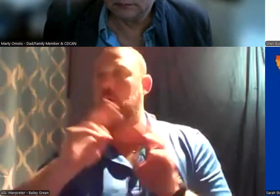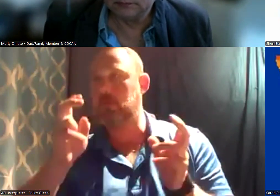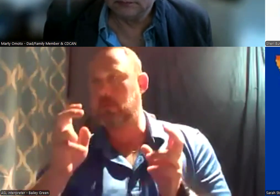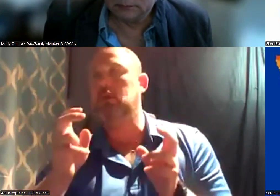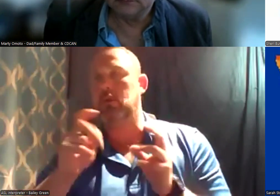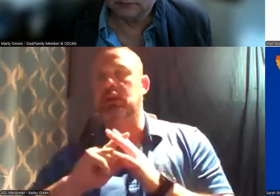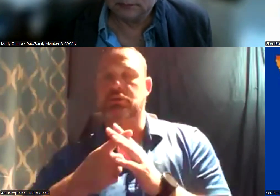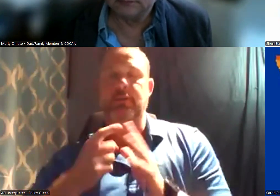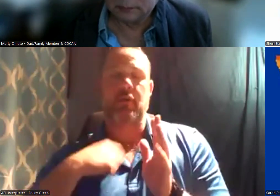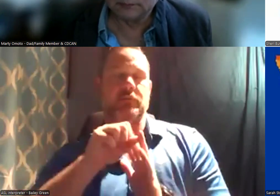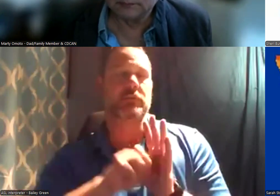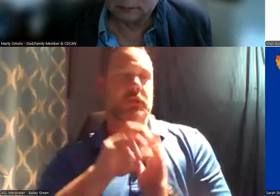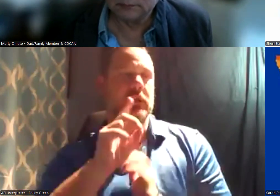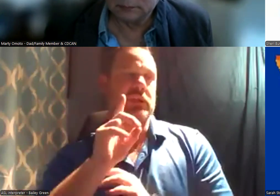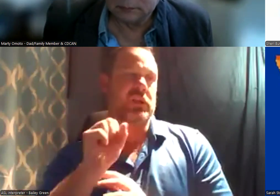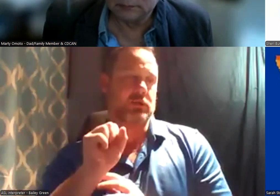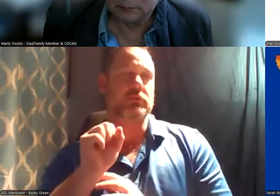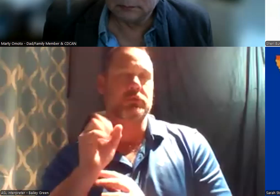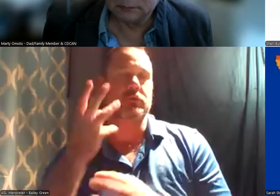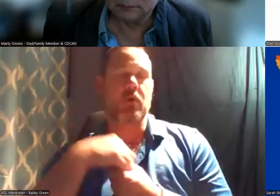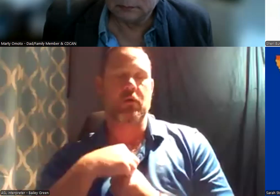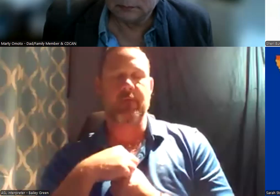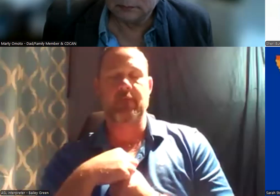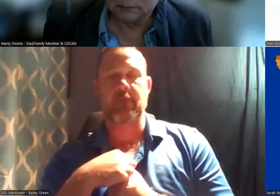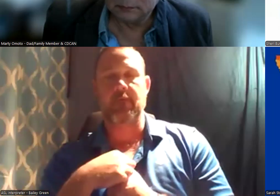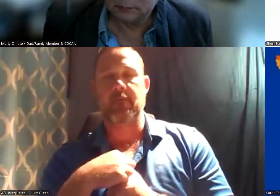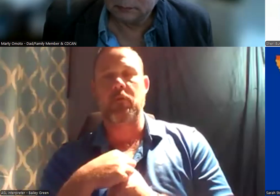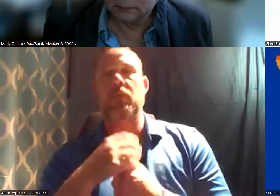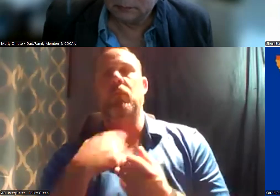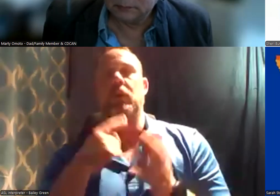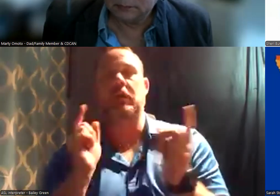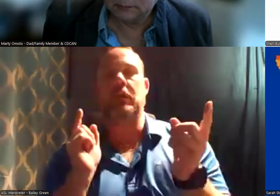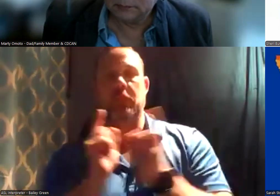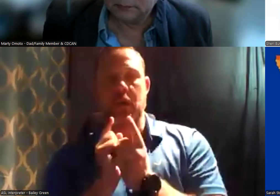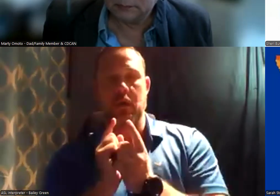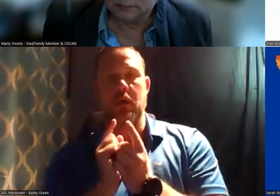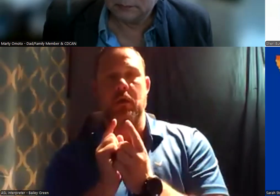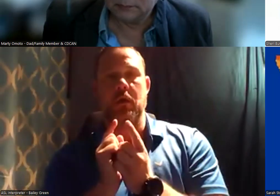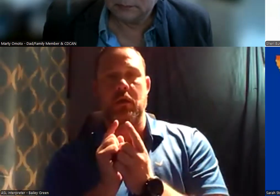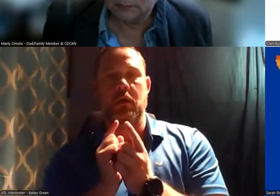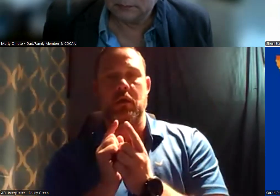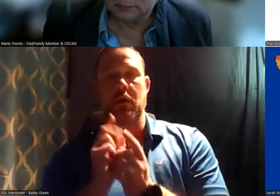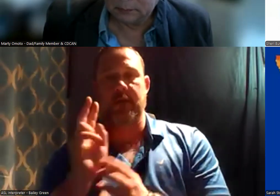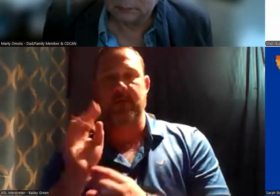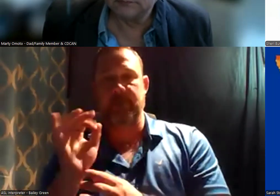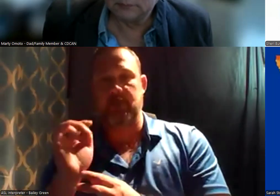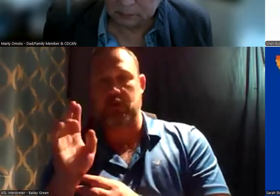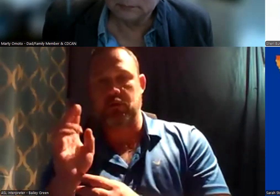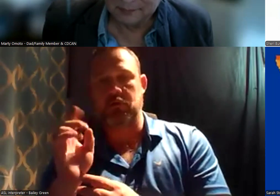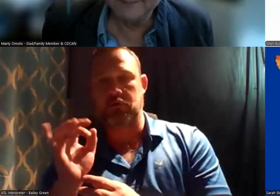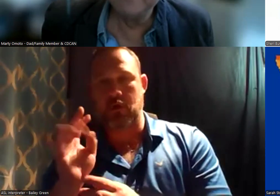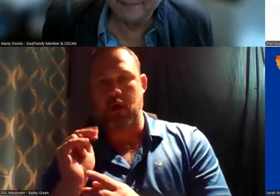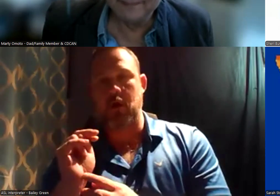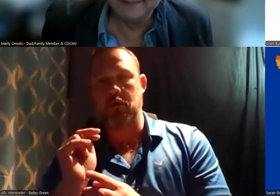council that DDS is part of. We've also met with, Victor Duran, who's just done a